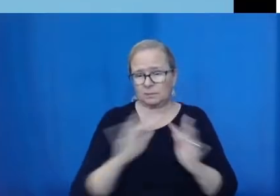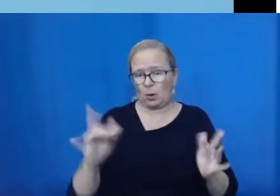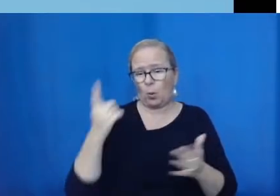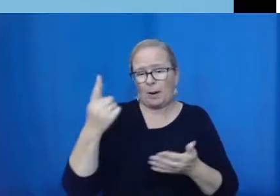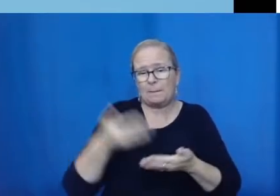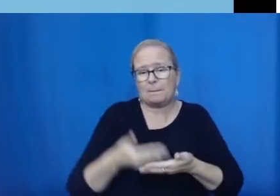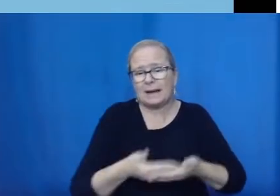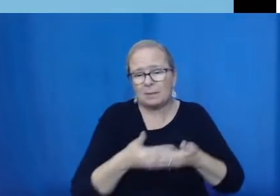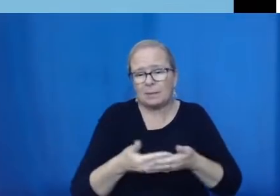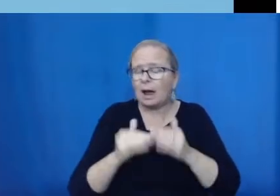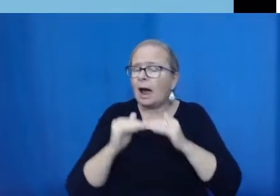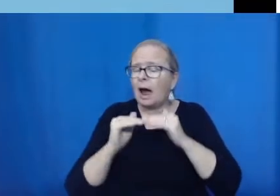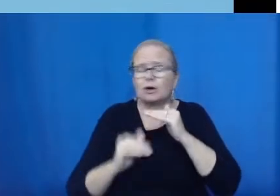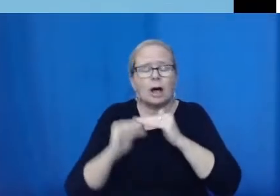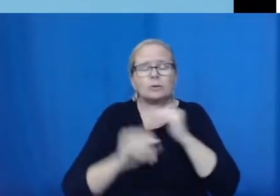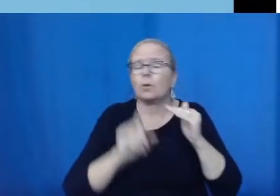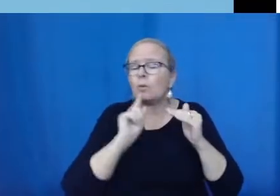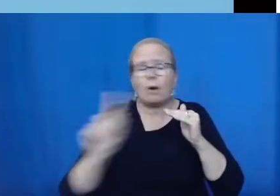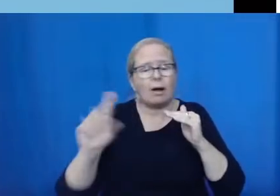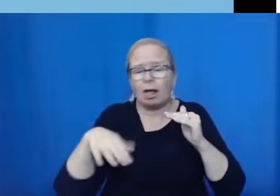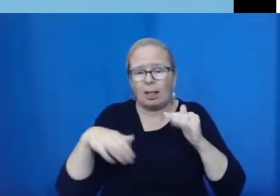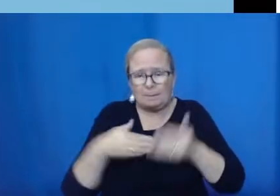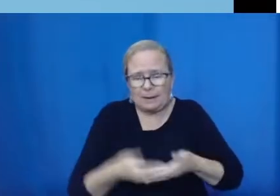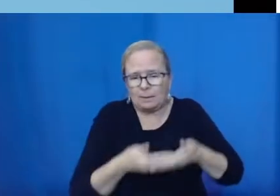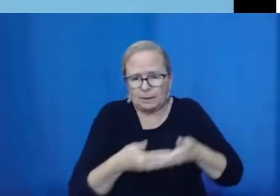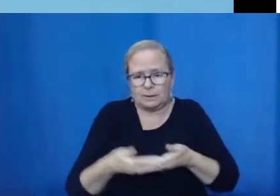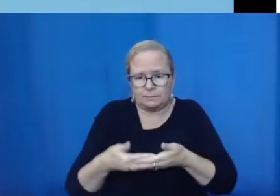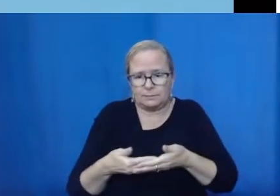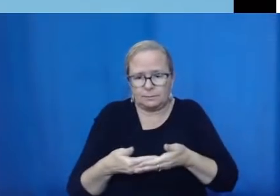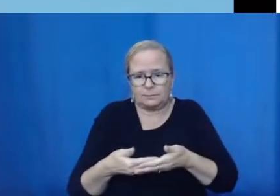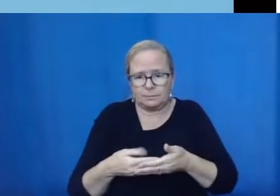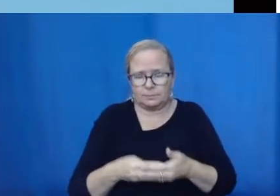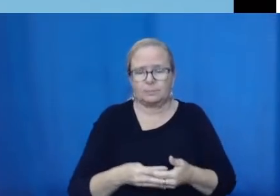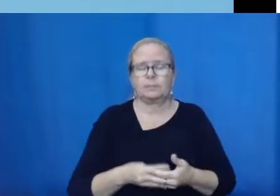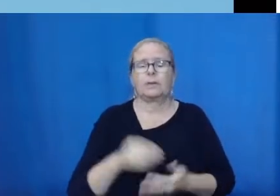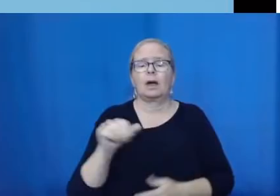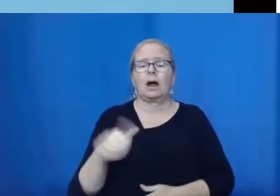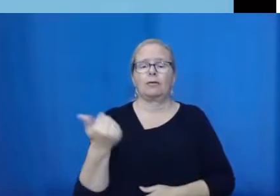is every parent's worst nightmare. Next slide, please.